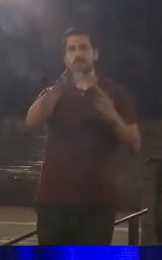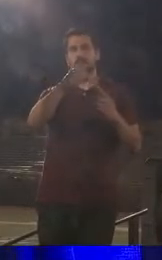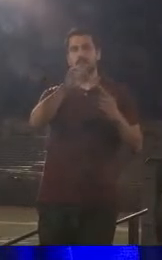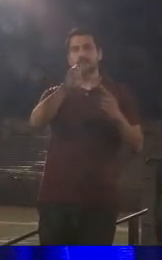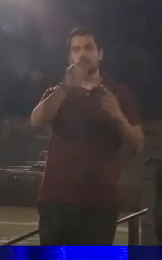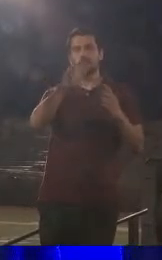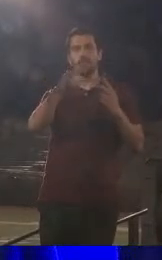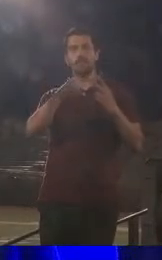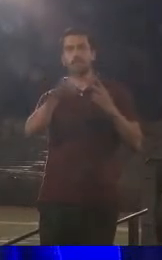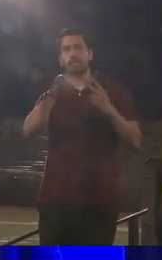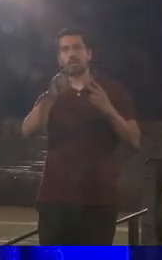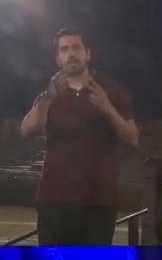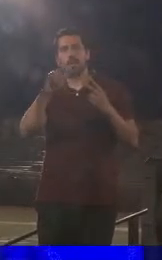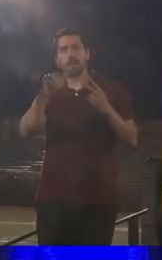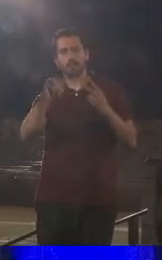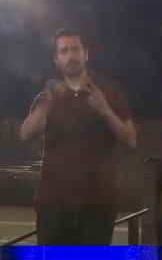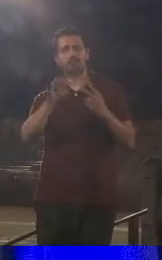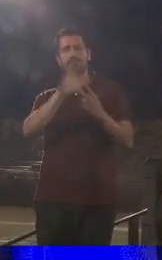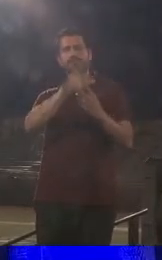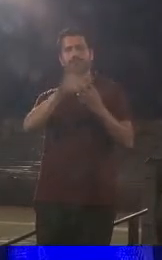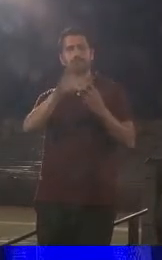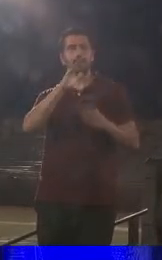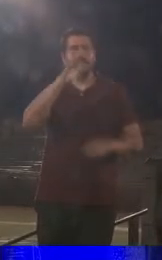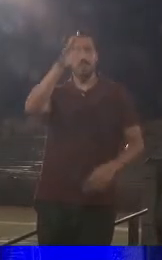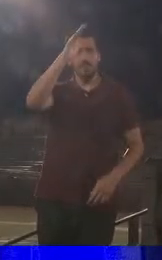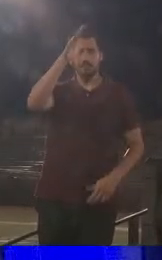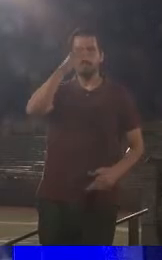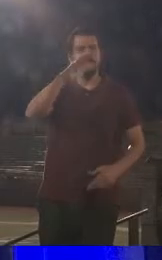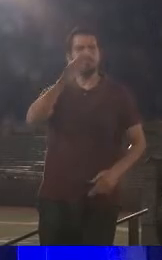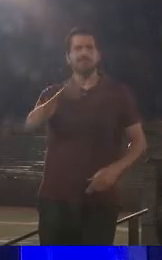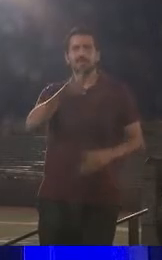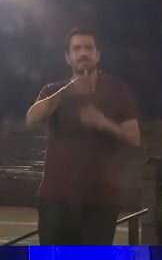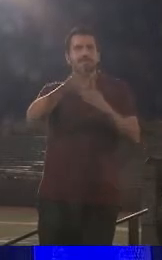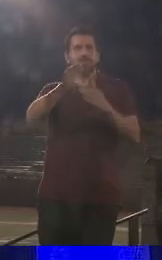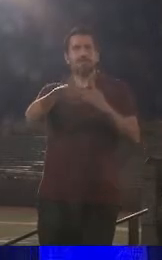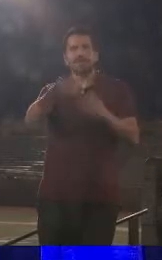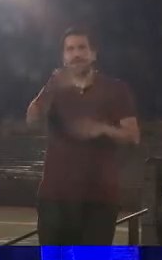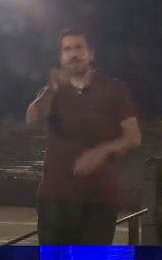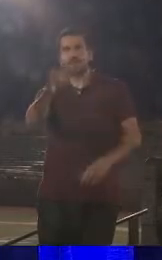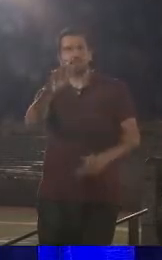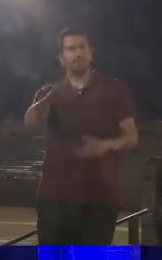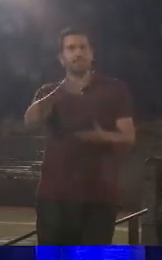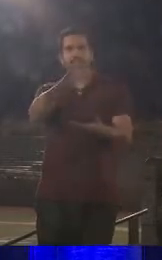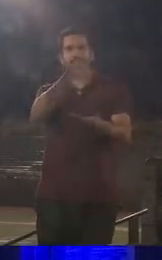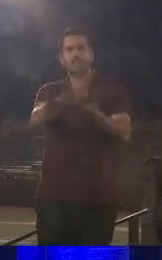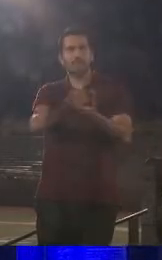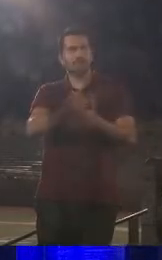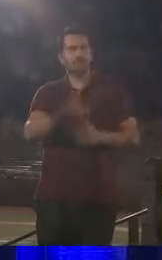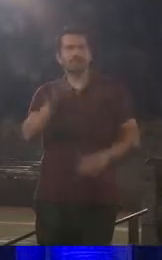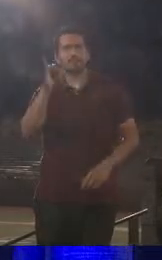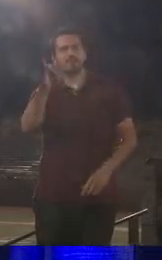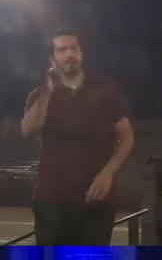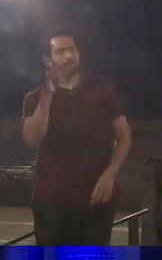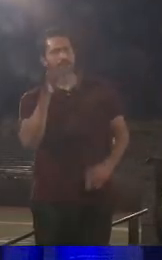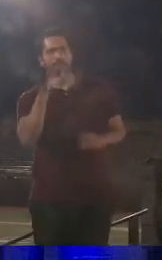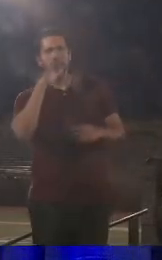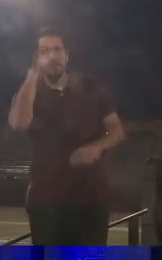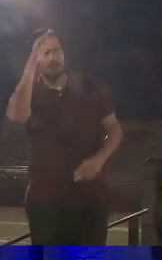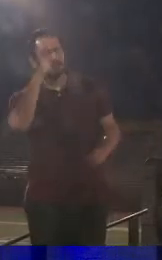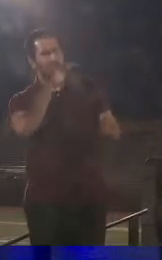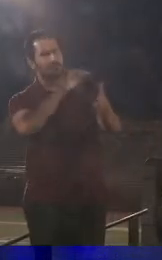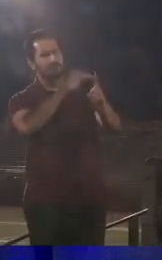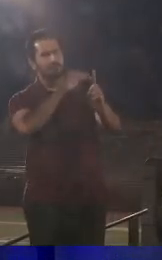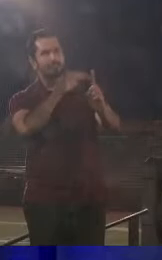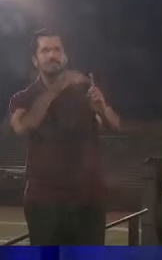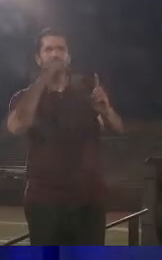Gonzalez. Jesus's parents did not finish high school. It is for this reason that they remind him almost every day